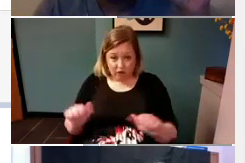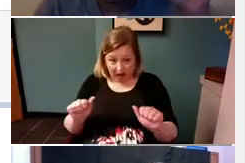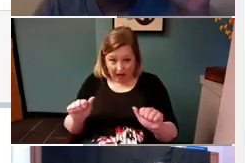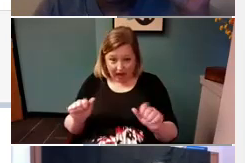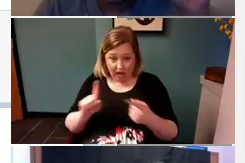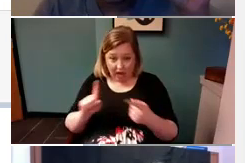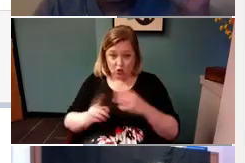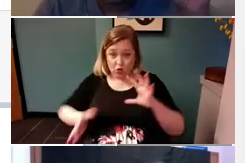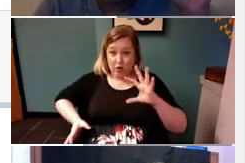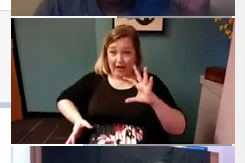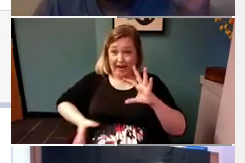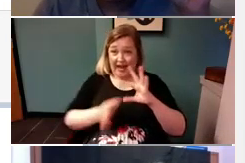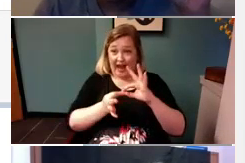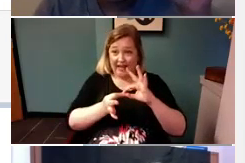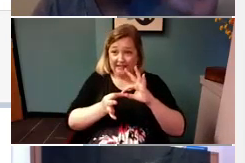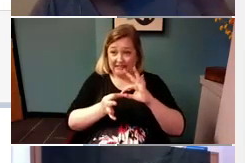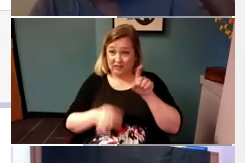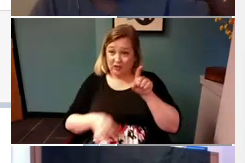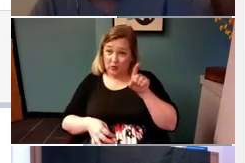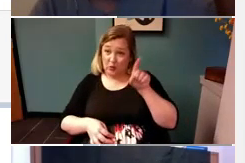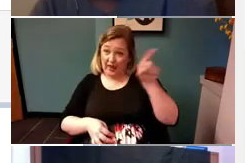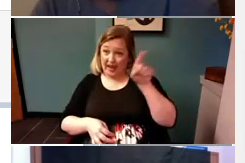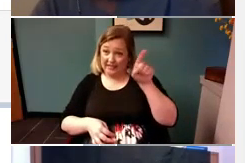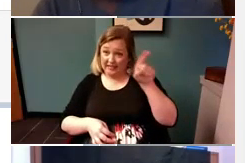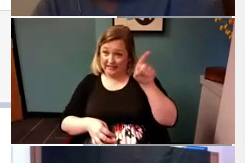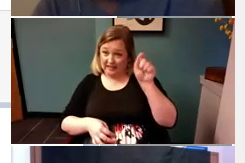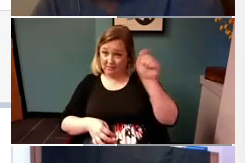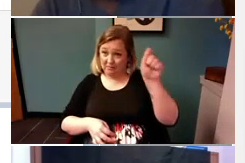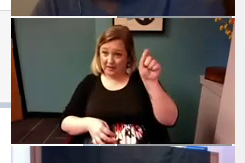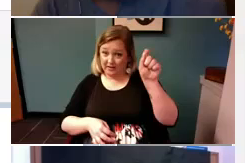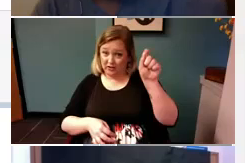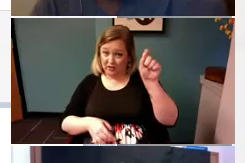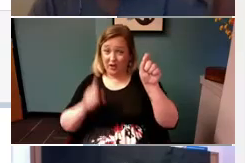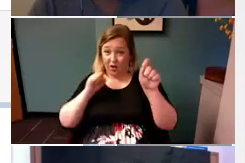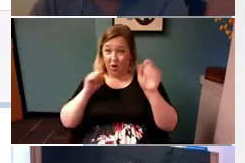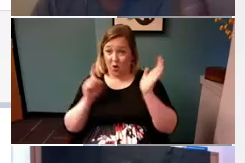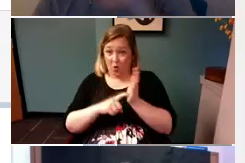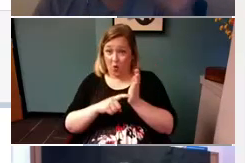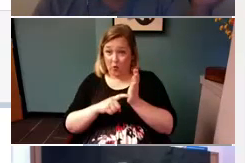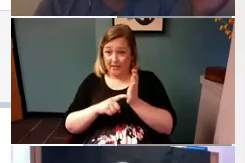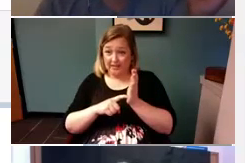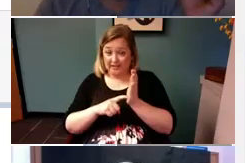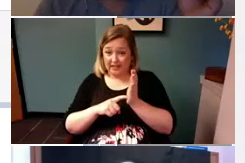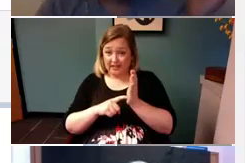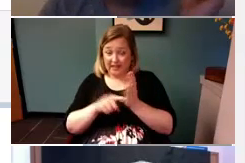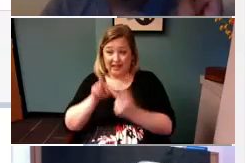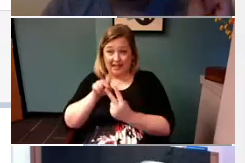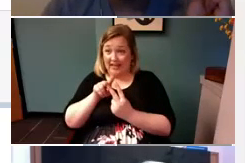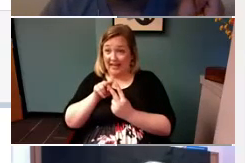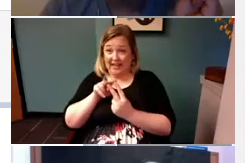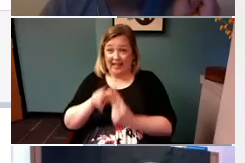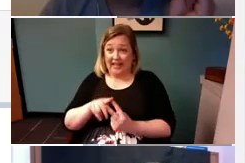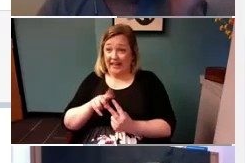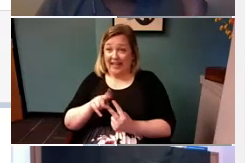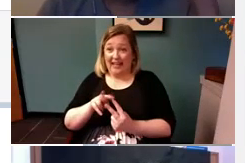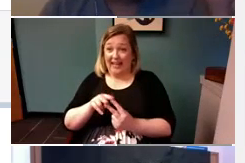connect to this particular edge, we see that this particular node, we see that either way we turn